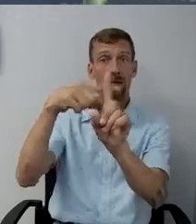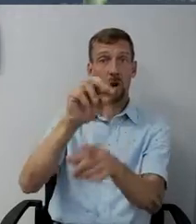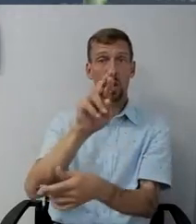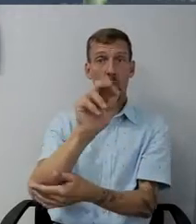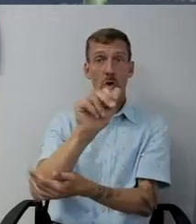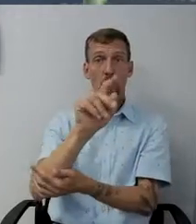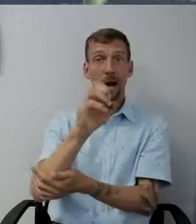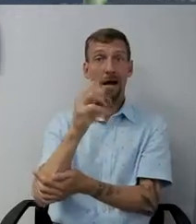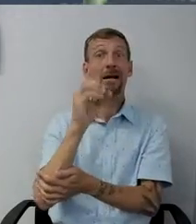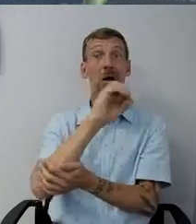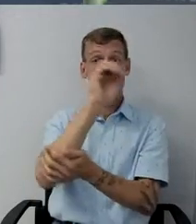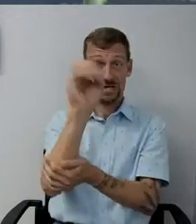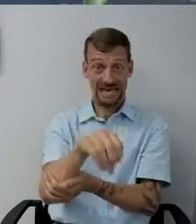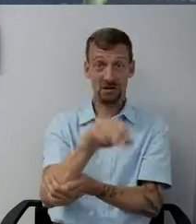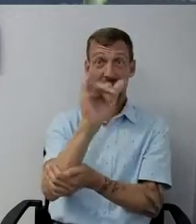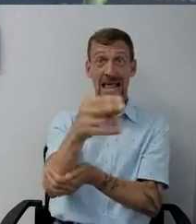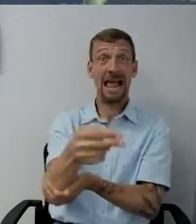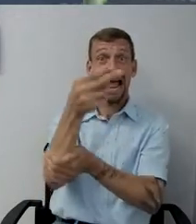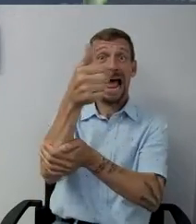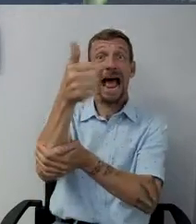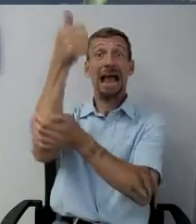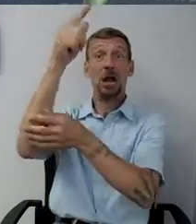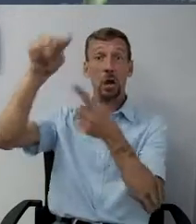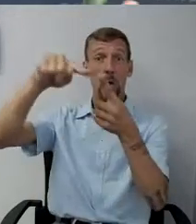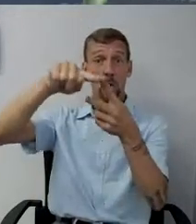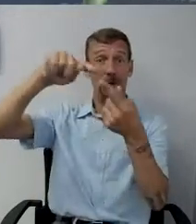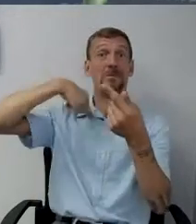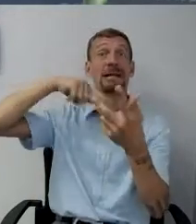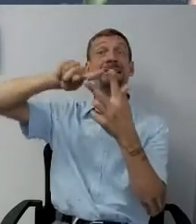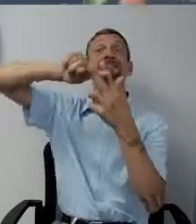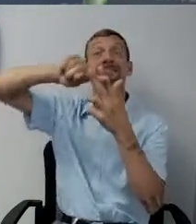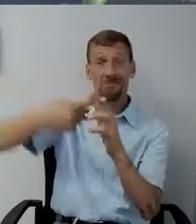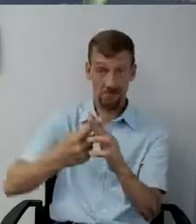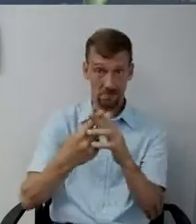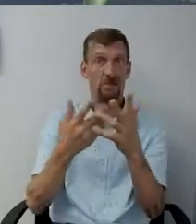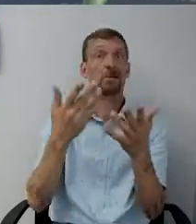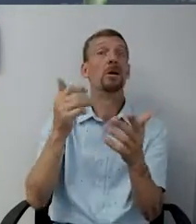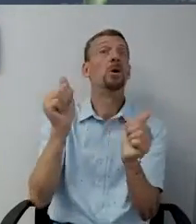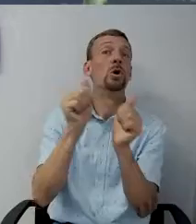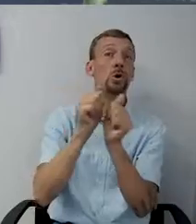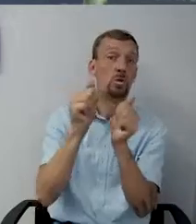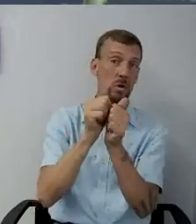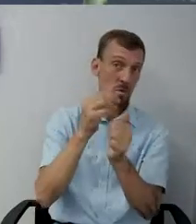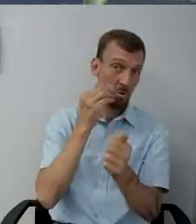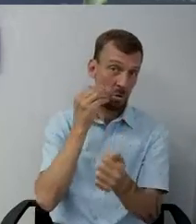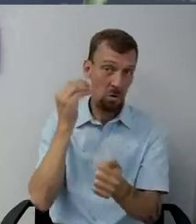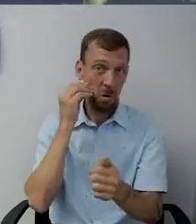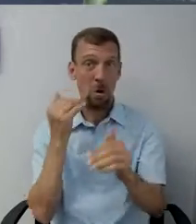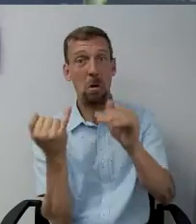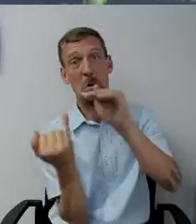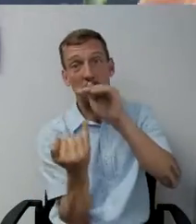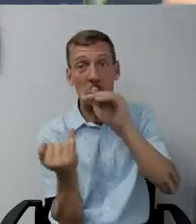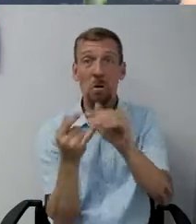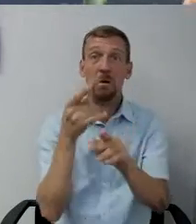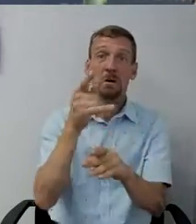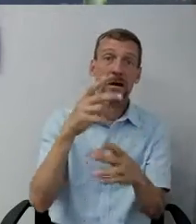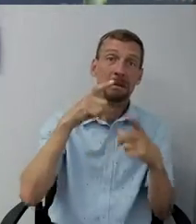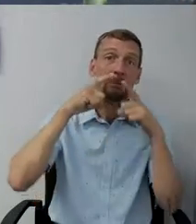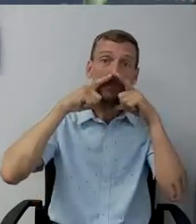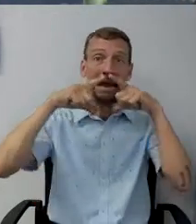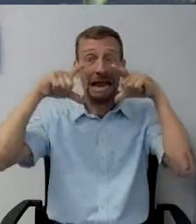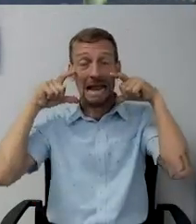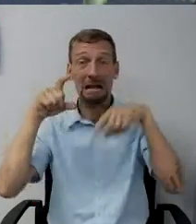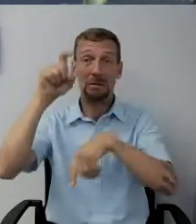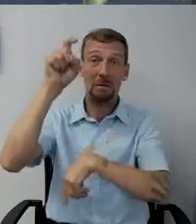higher early on in the pandemic, before really the sheltering home and the universal masking and things of that nature. So it